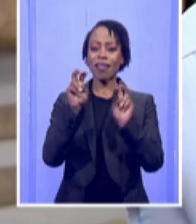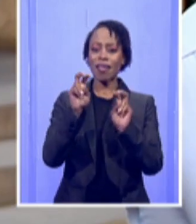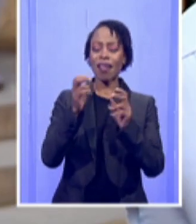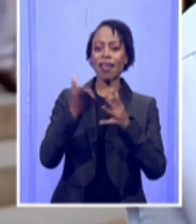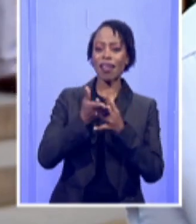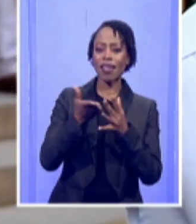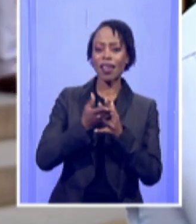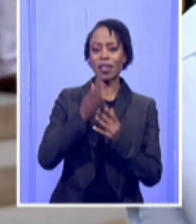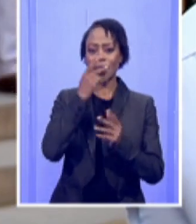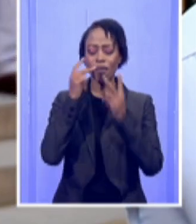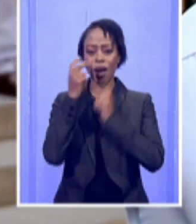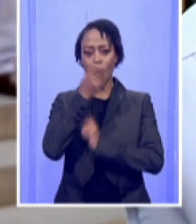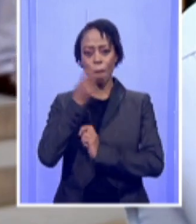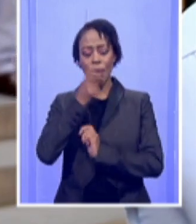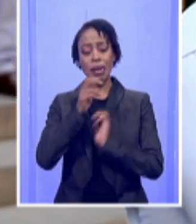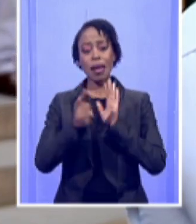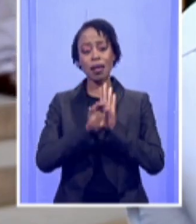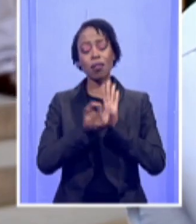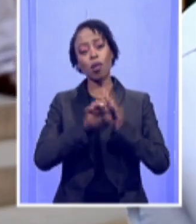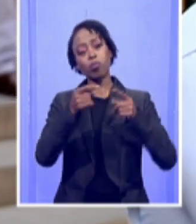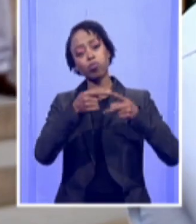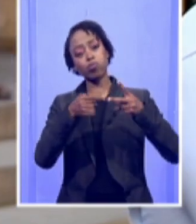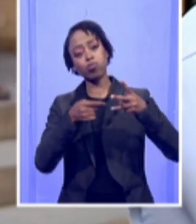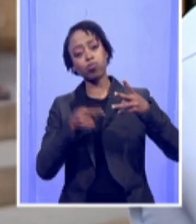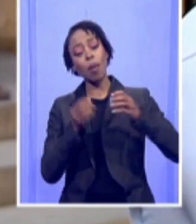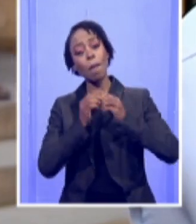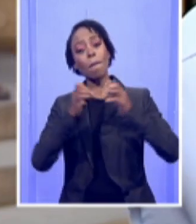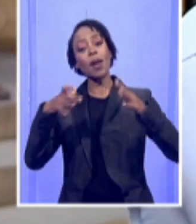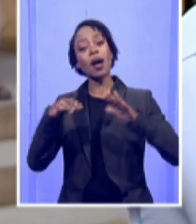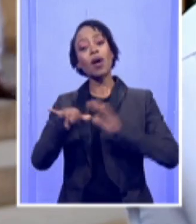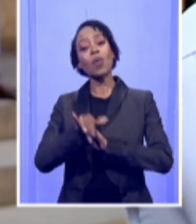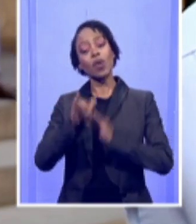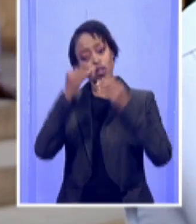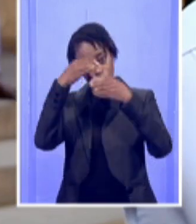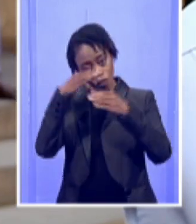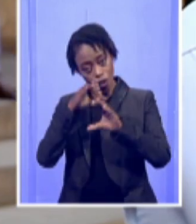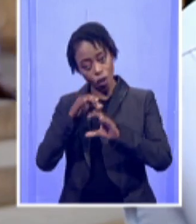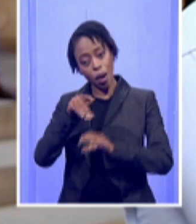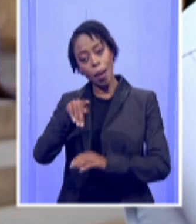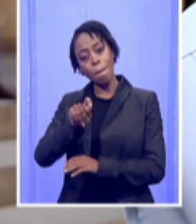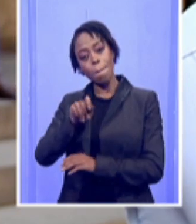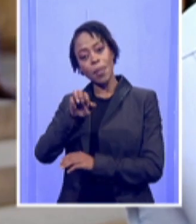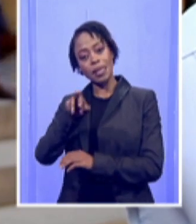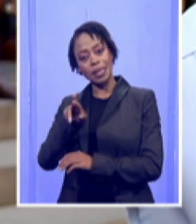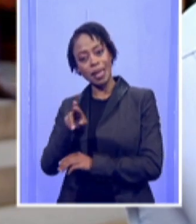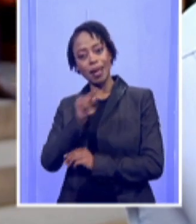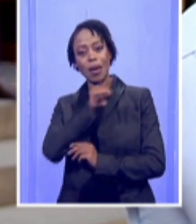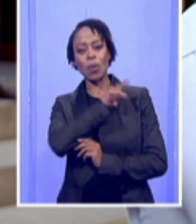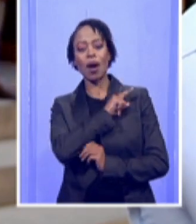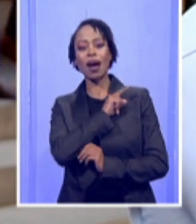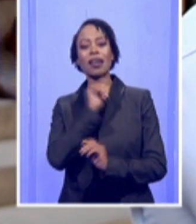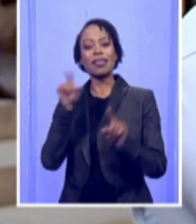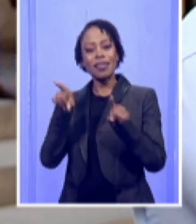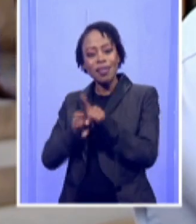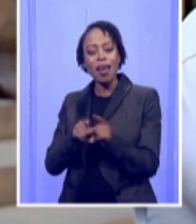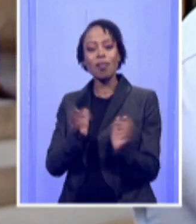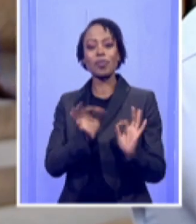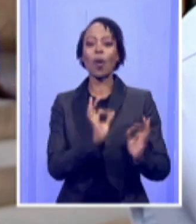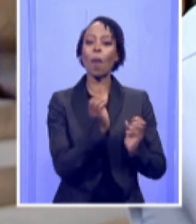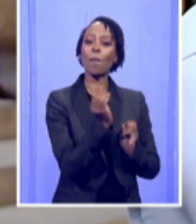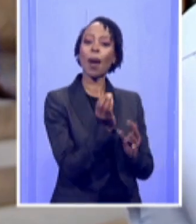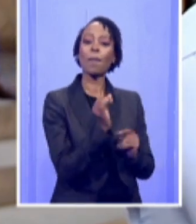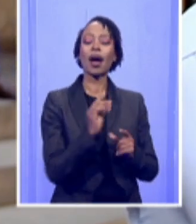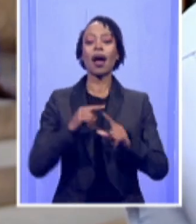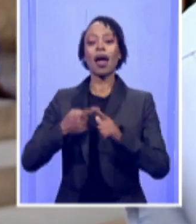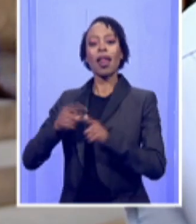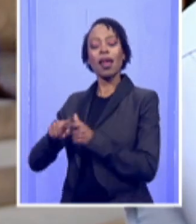several examples. The one we put the biggest emphasis on was the case of Peter Maphanga, because it was this exact same song.